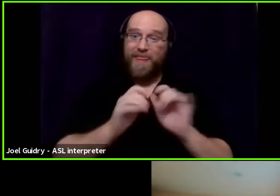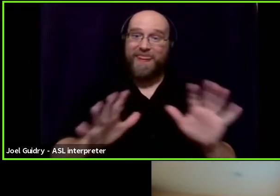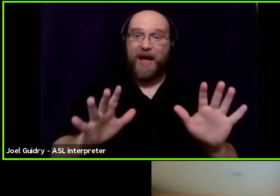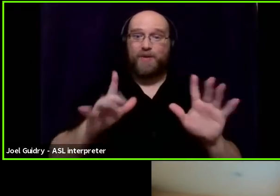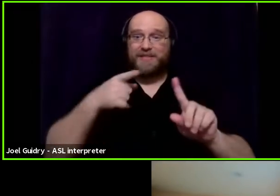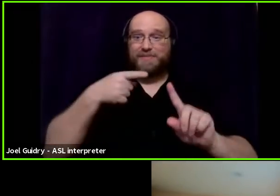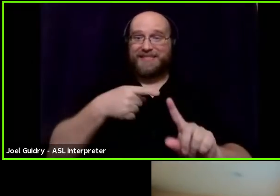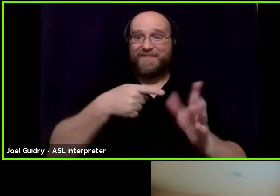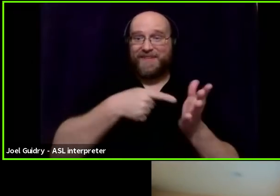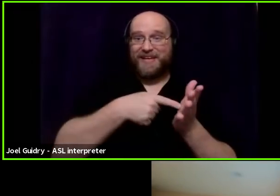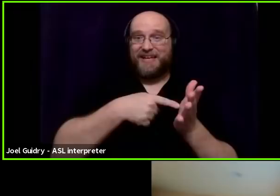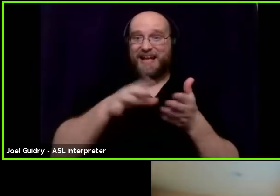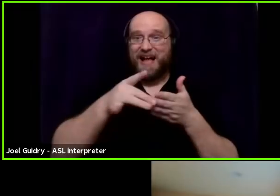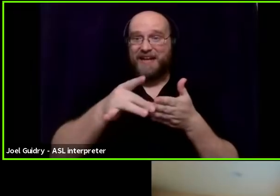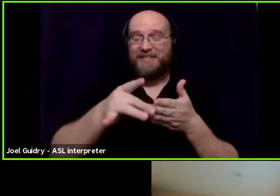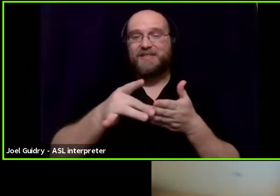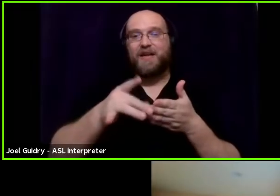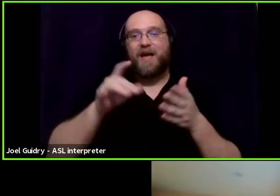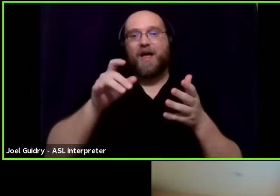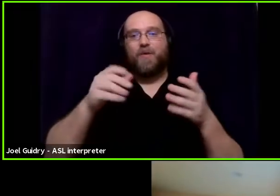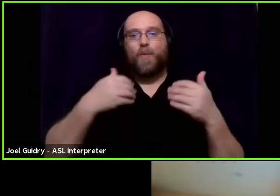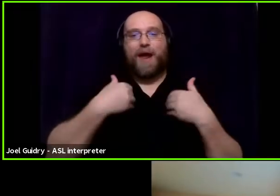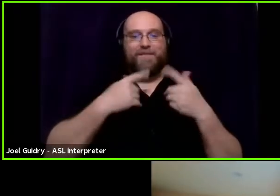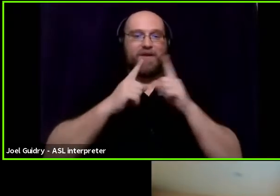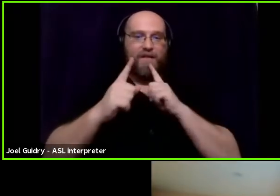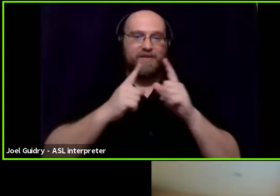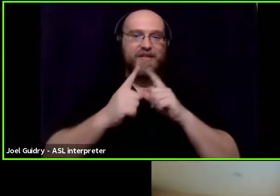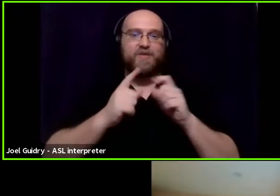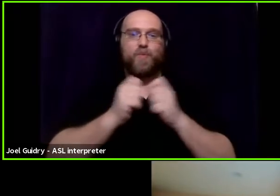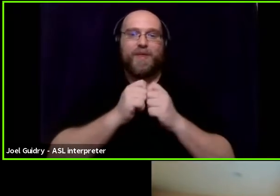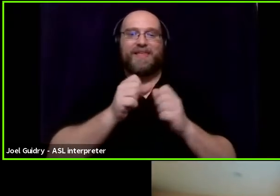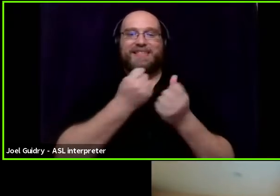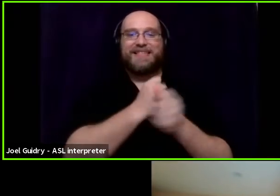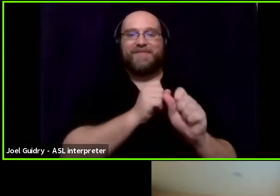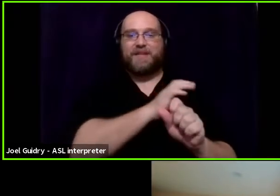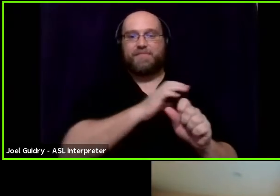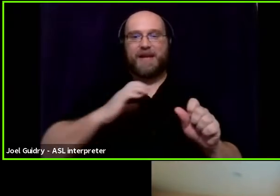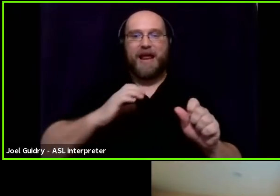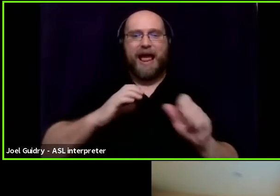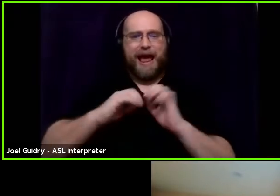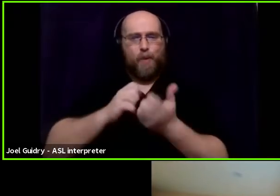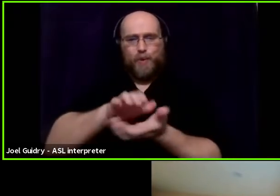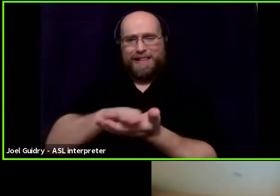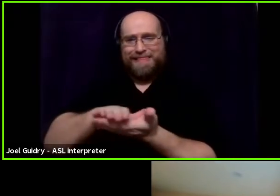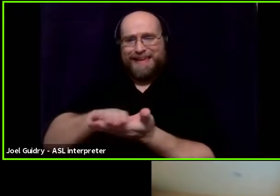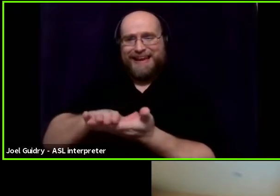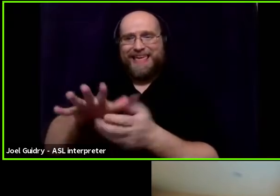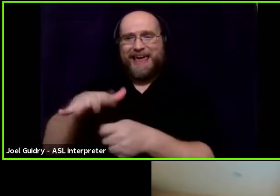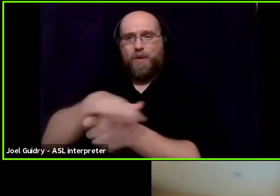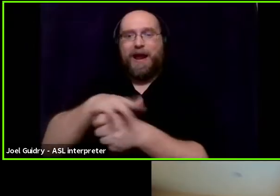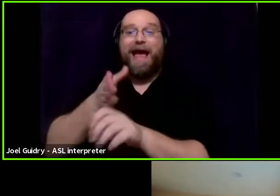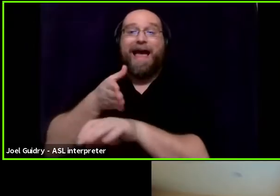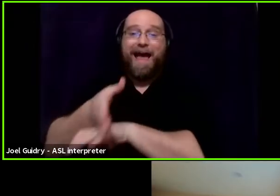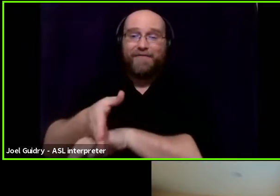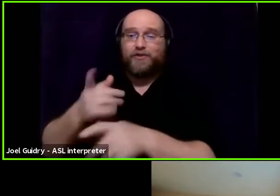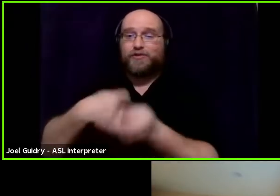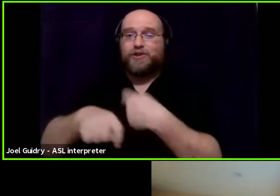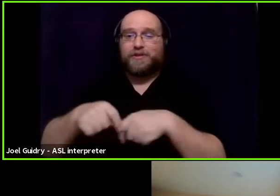with the safety committee about cleaning the area after the student has had their diapers changed.